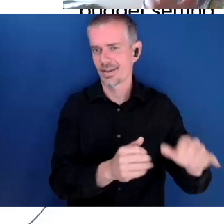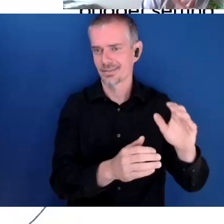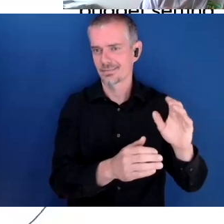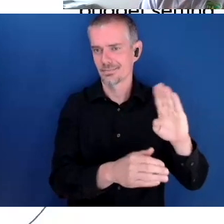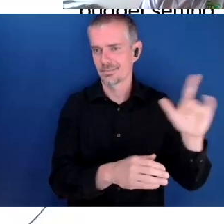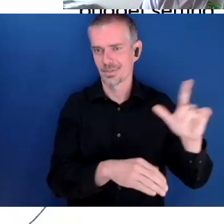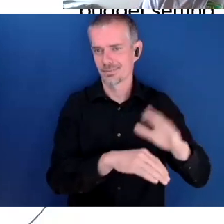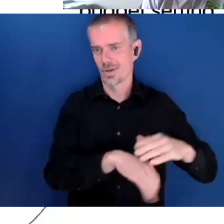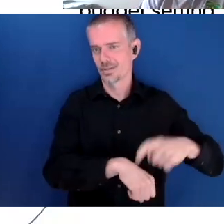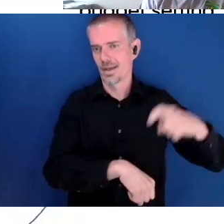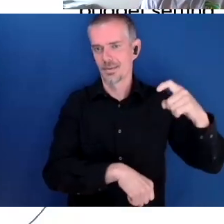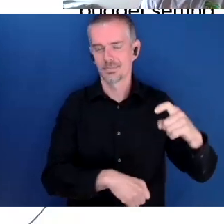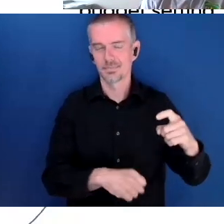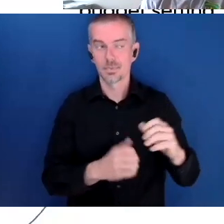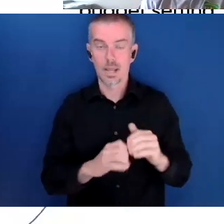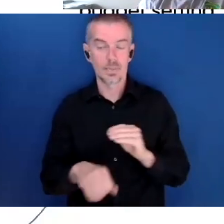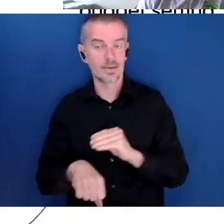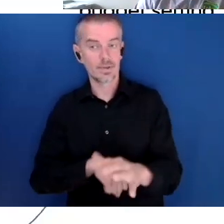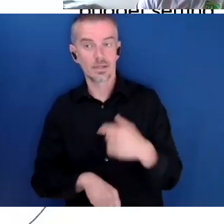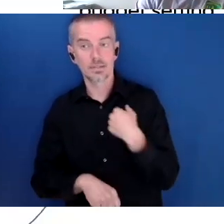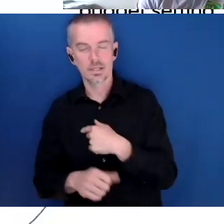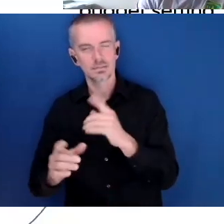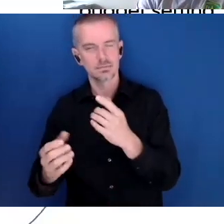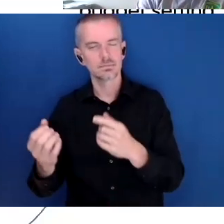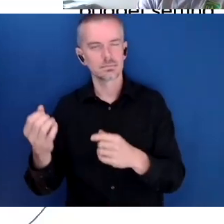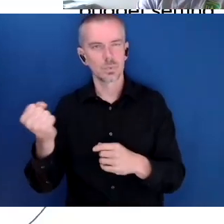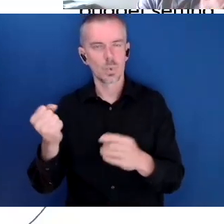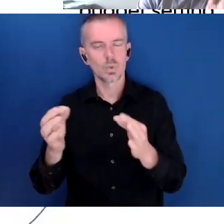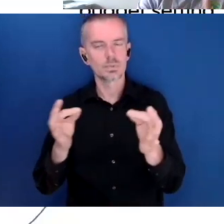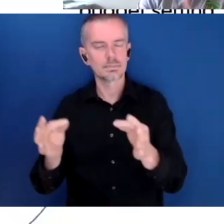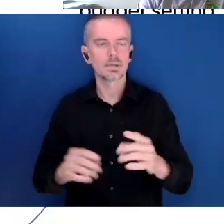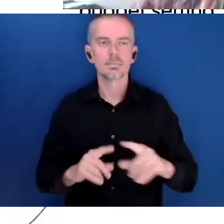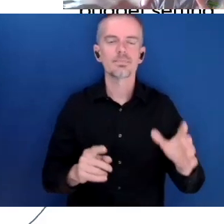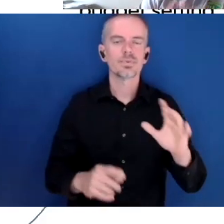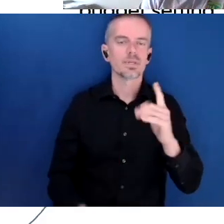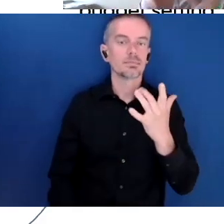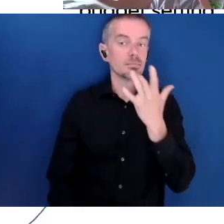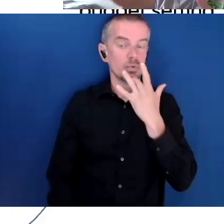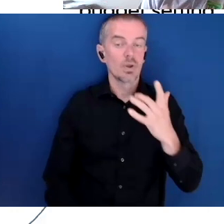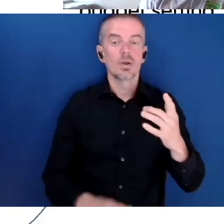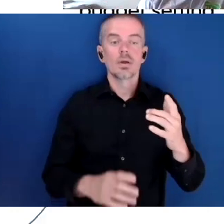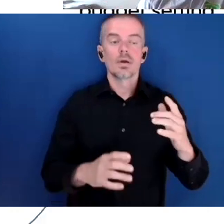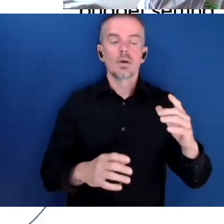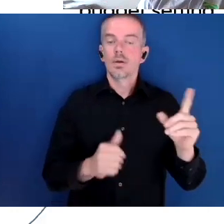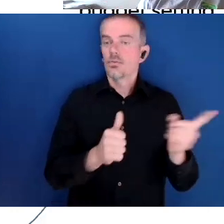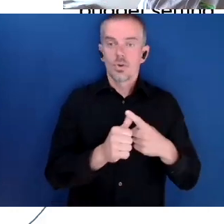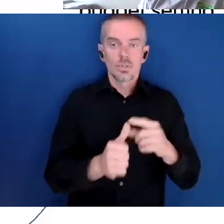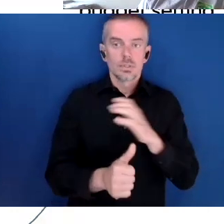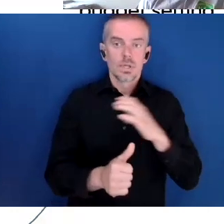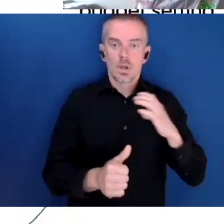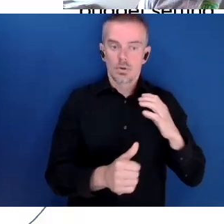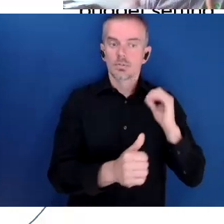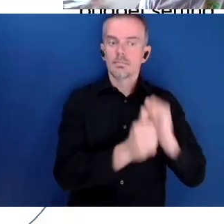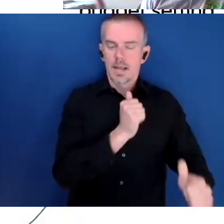we'll talk a little bit about the implications of that in a minute, but ideally, so the first step is Congress passes those funding